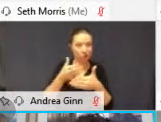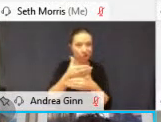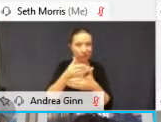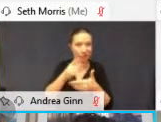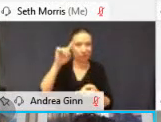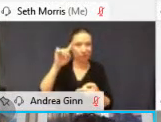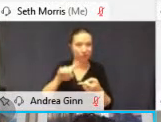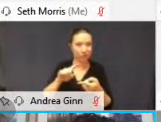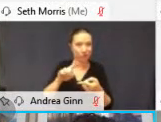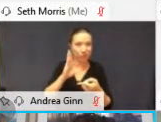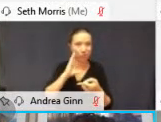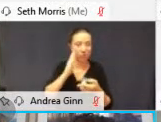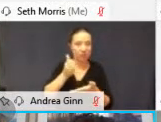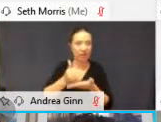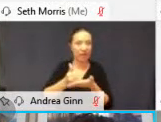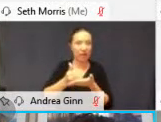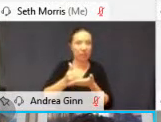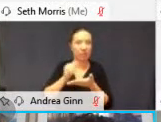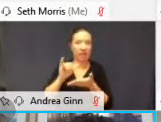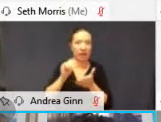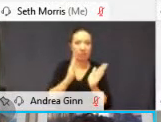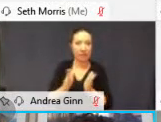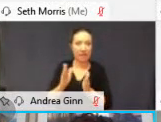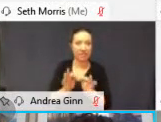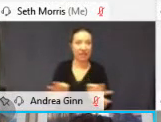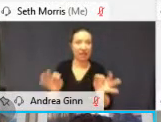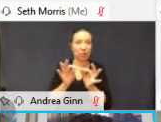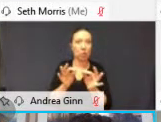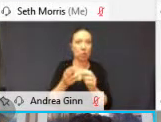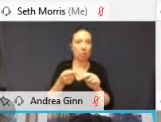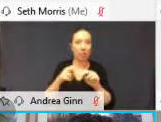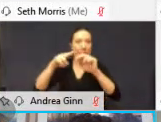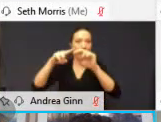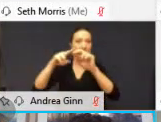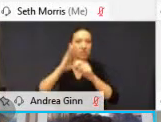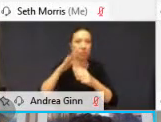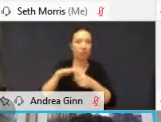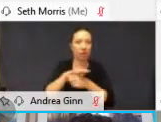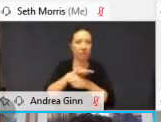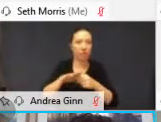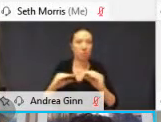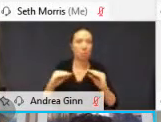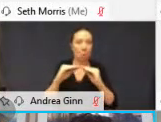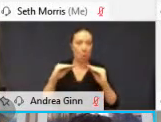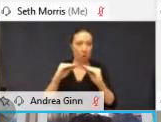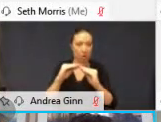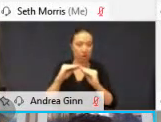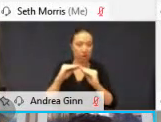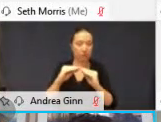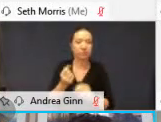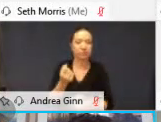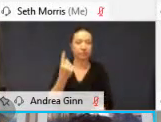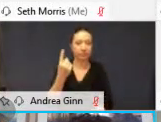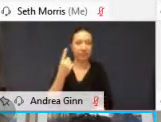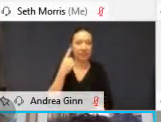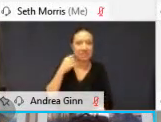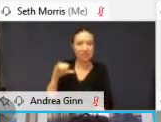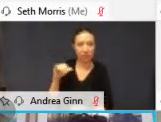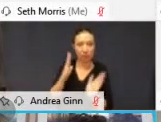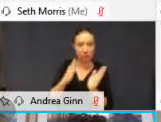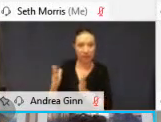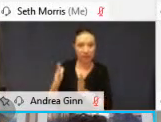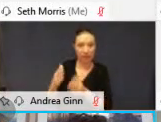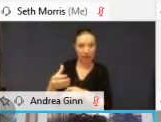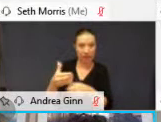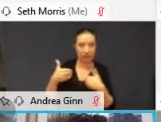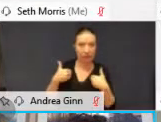bump up the value of that plan to cover more for that family. And so even though they're getting a silver plan, it ends